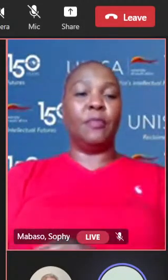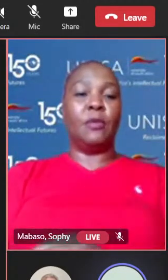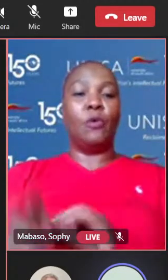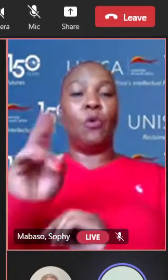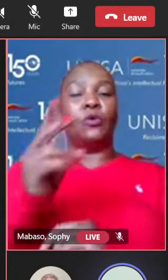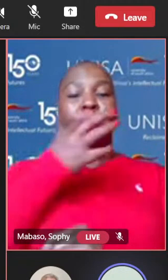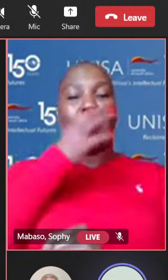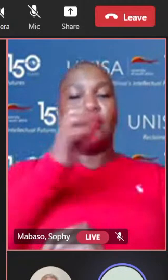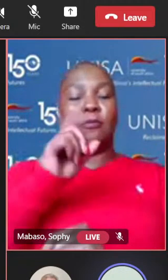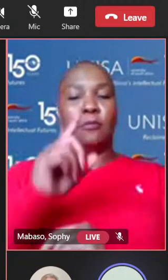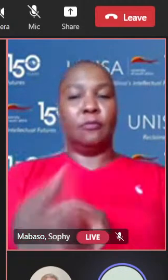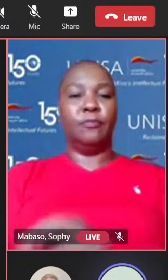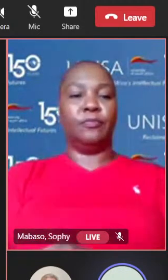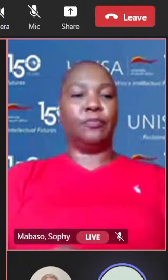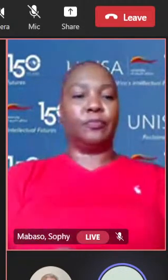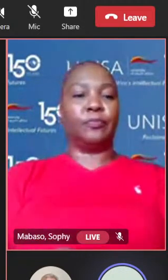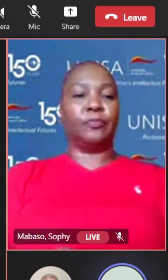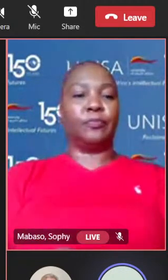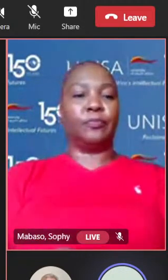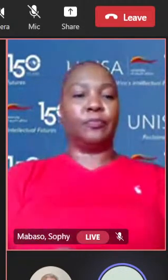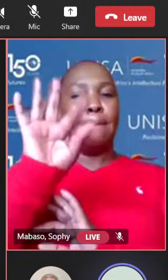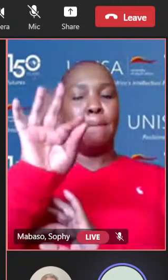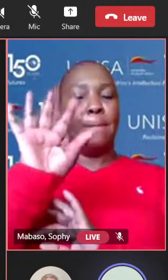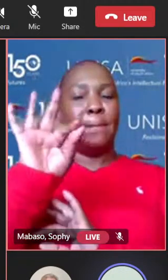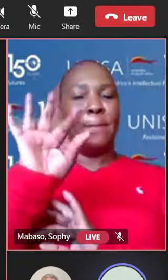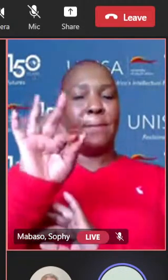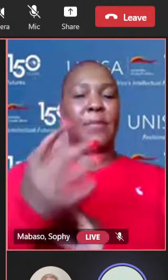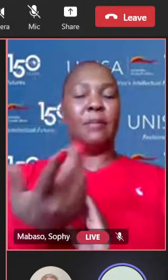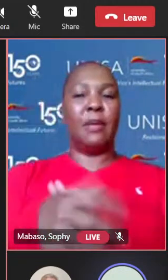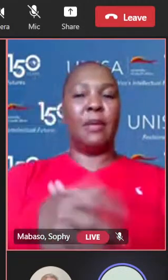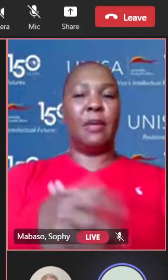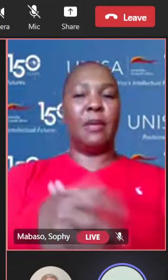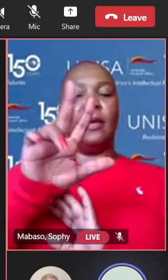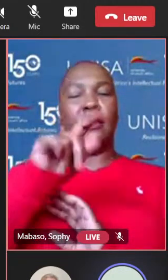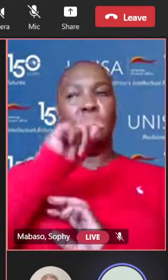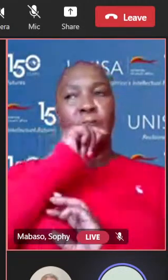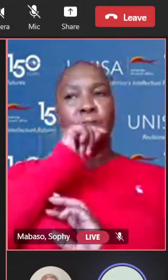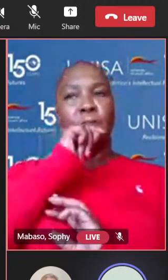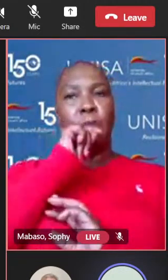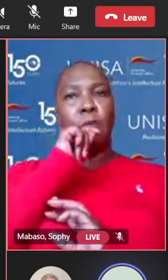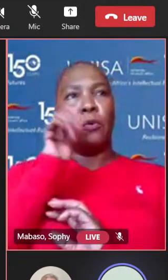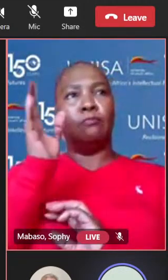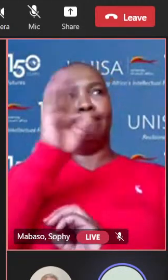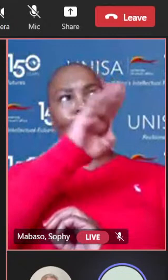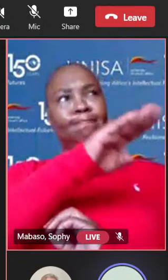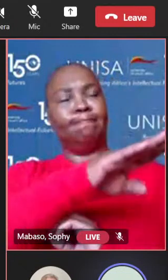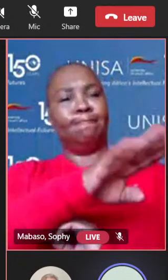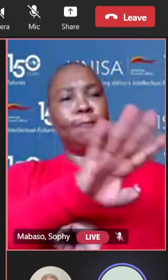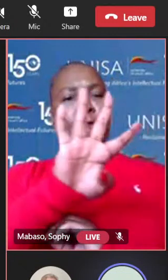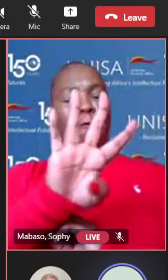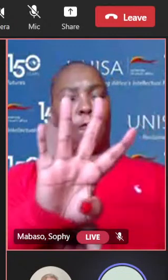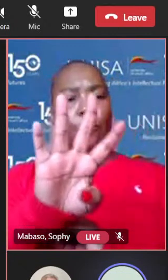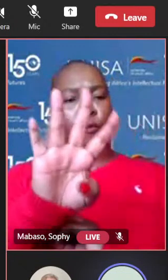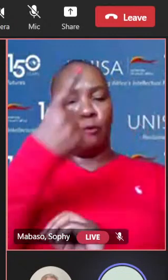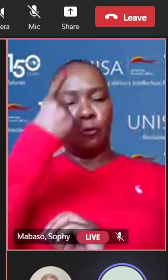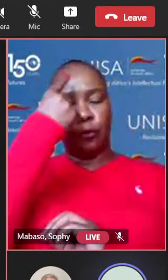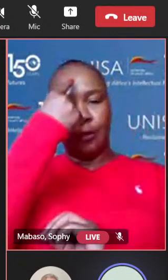now, on Monday, from 8 maybe to 4, I'm doing